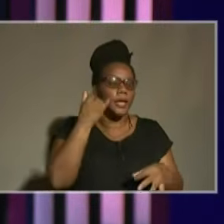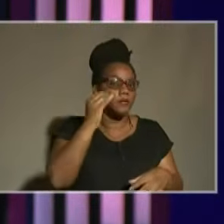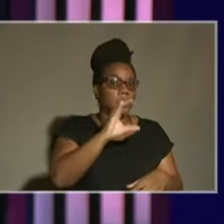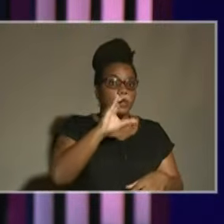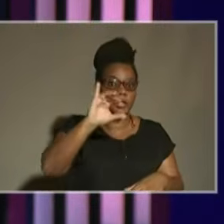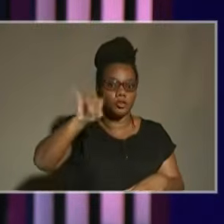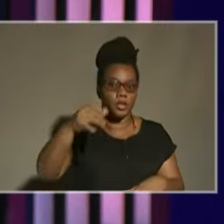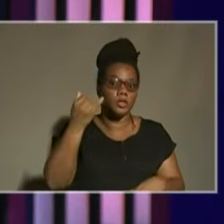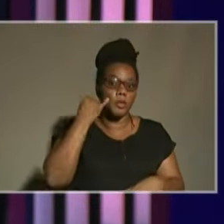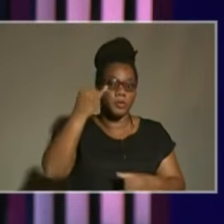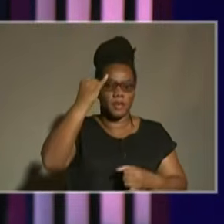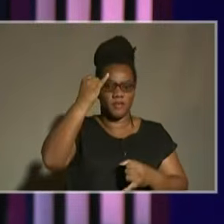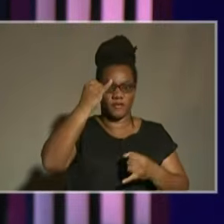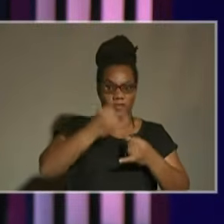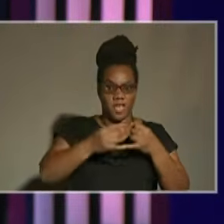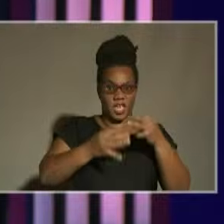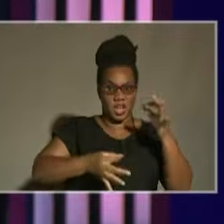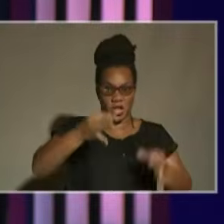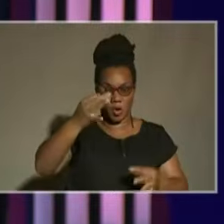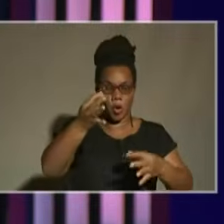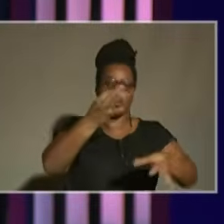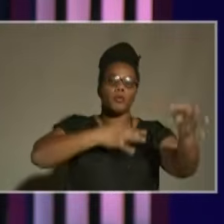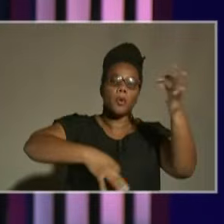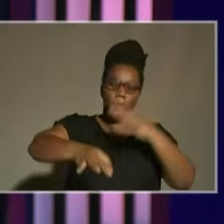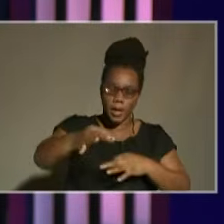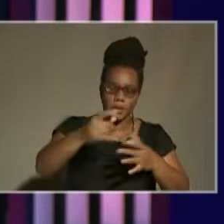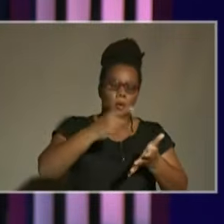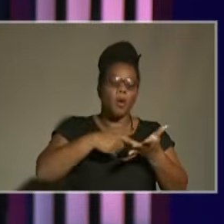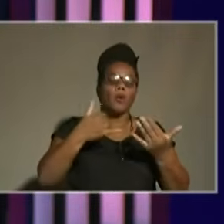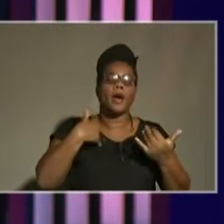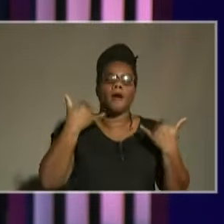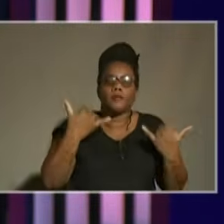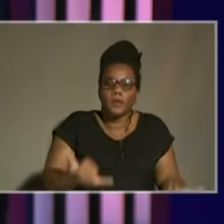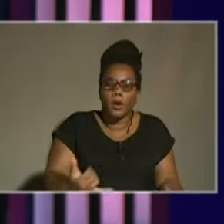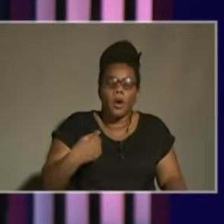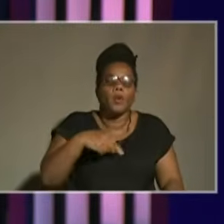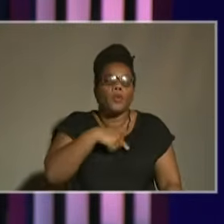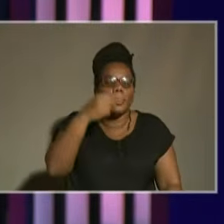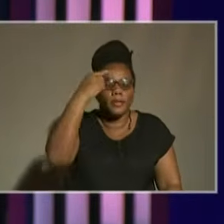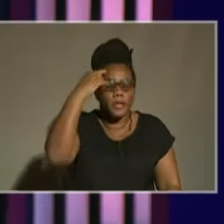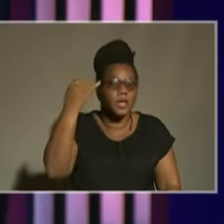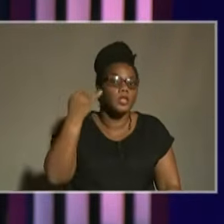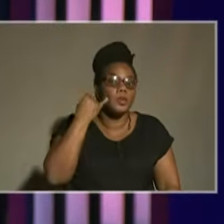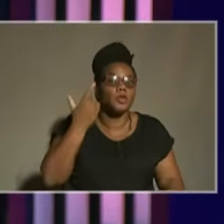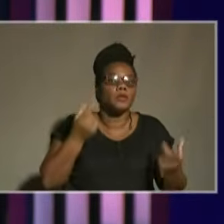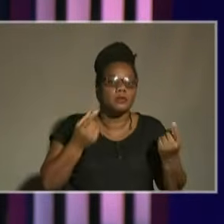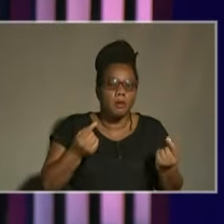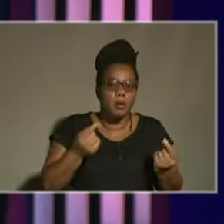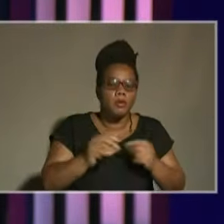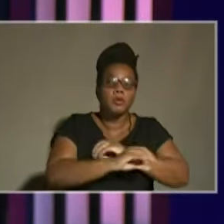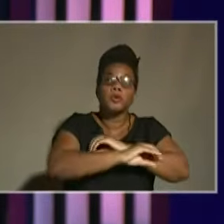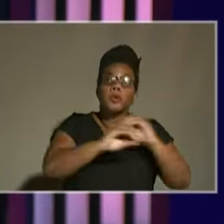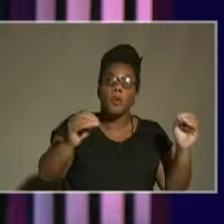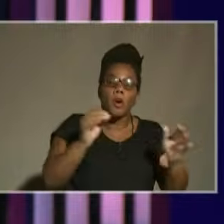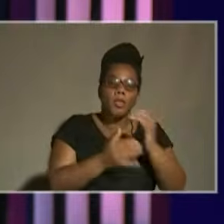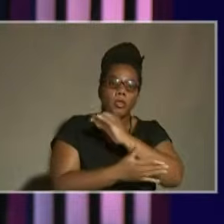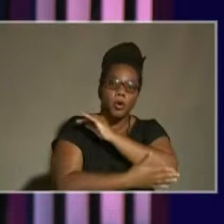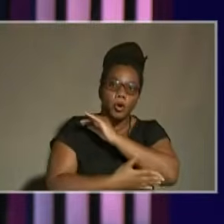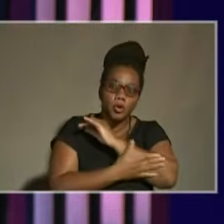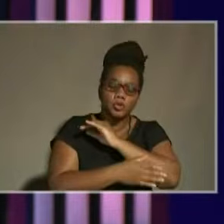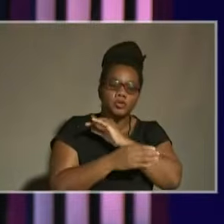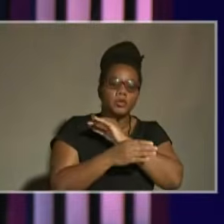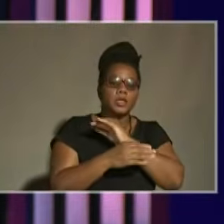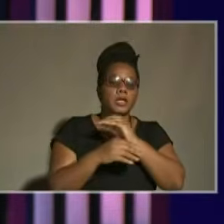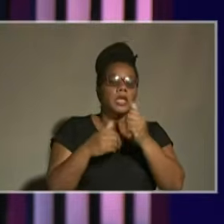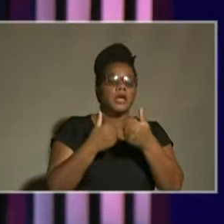become the final court replacing the Privy Council. And that is what we think ought to be done. No other country that has moved